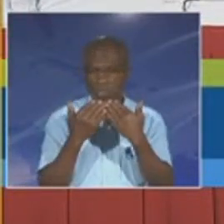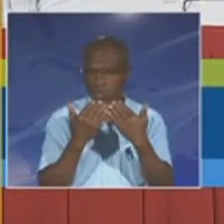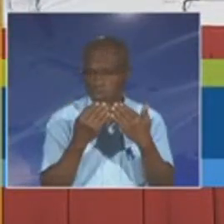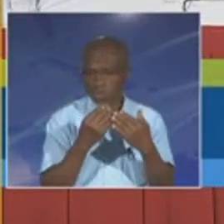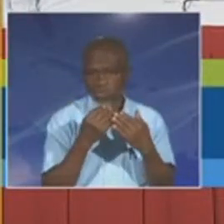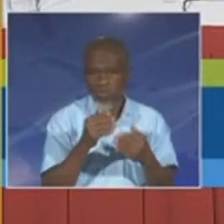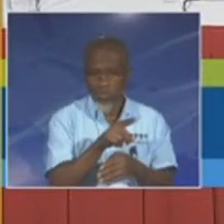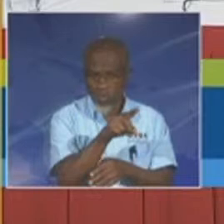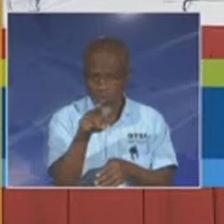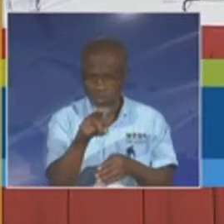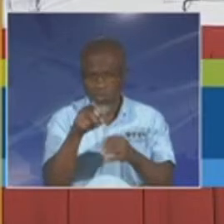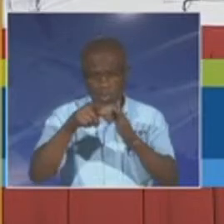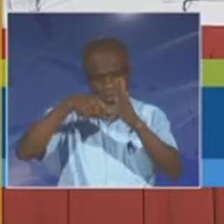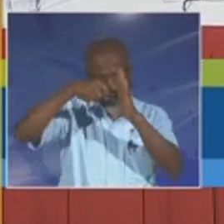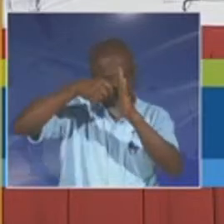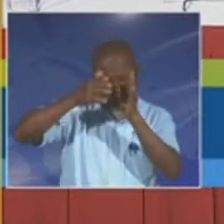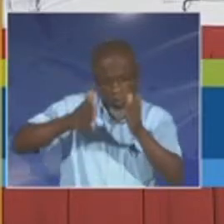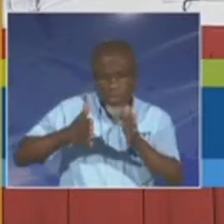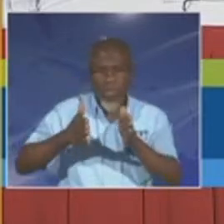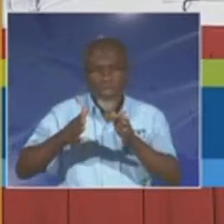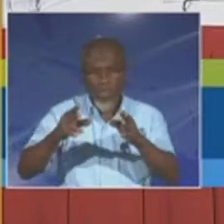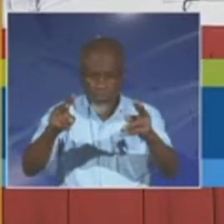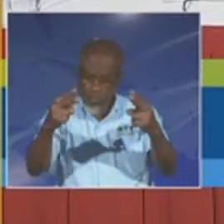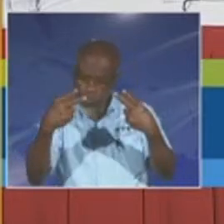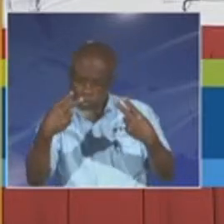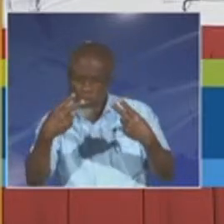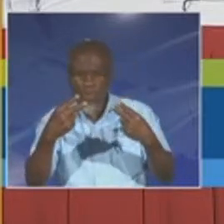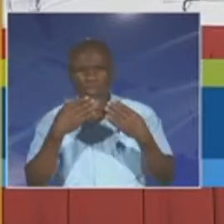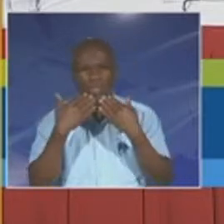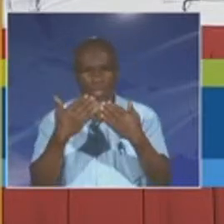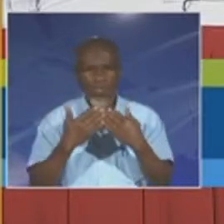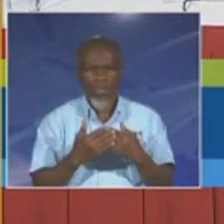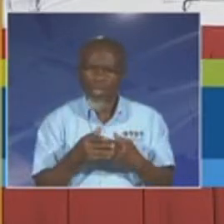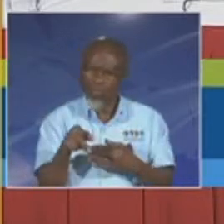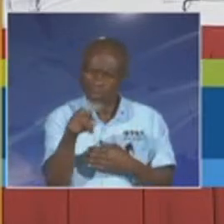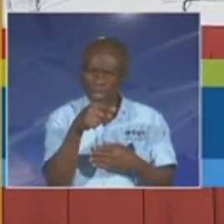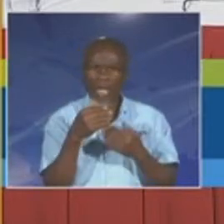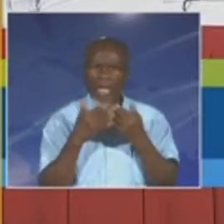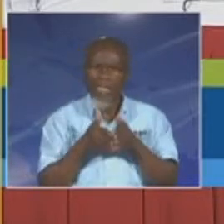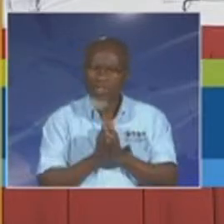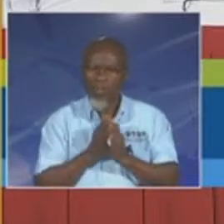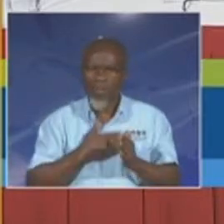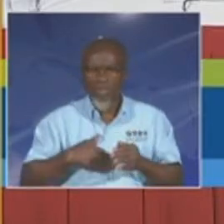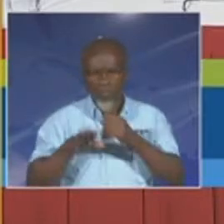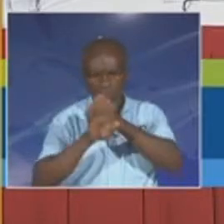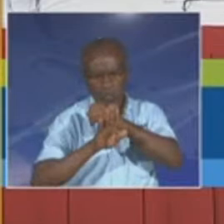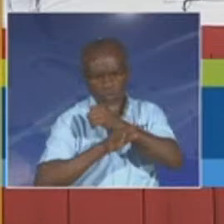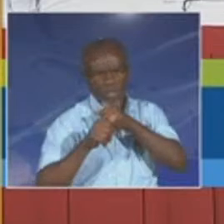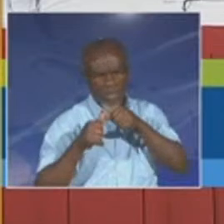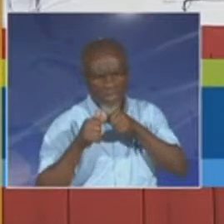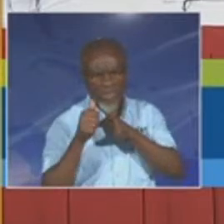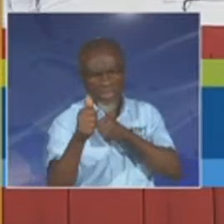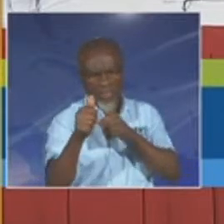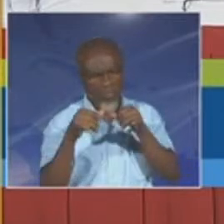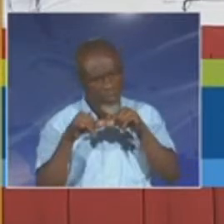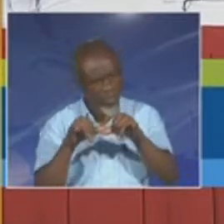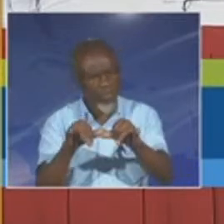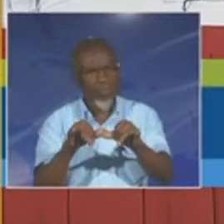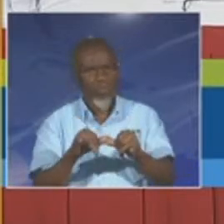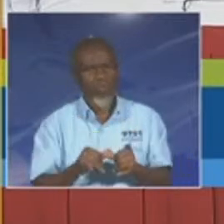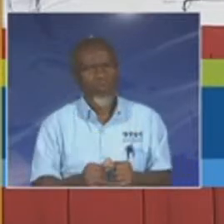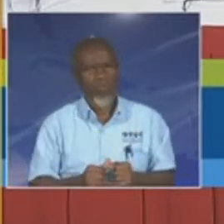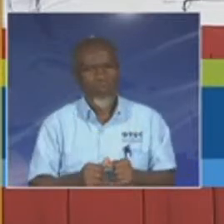our viewing and listening public. And in closing, we ask you to please continue to protect yourself and your loved ones. Remember,